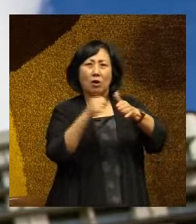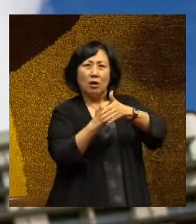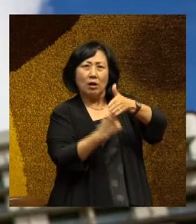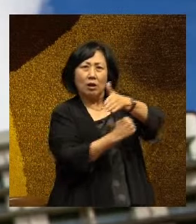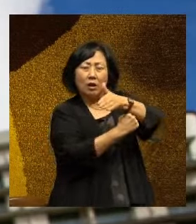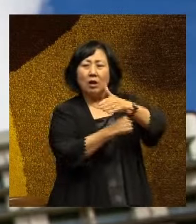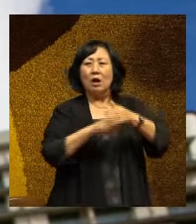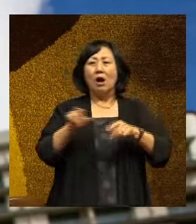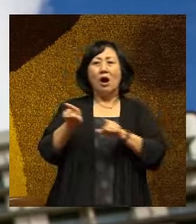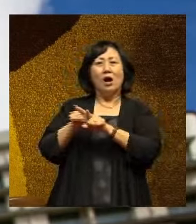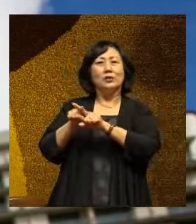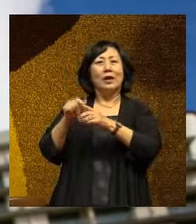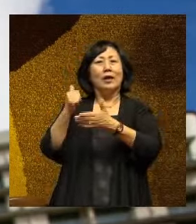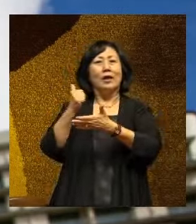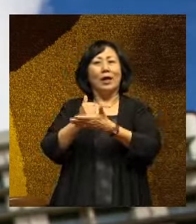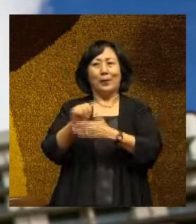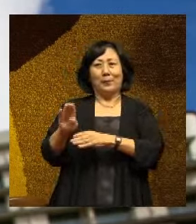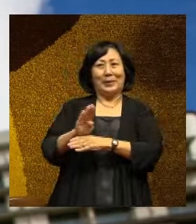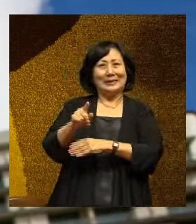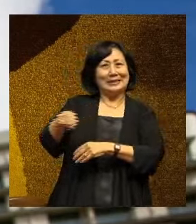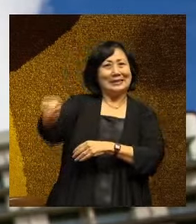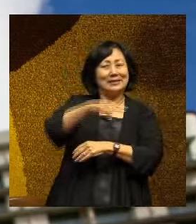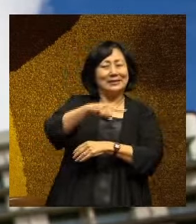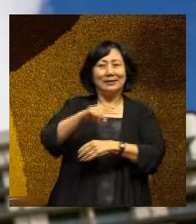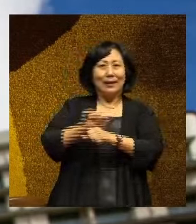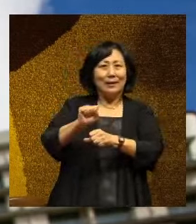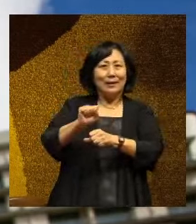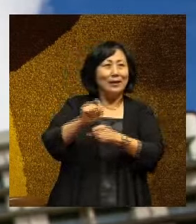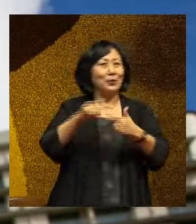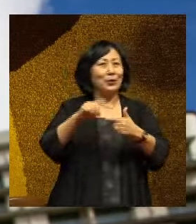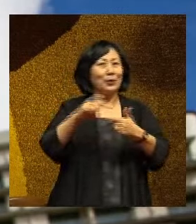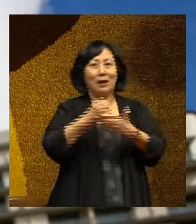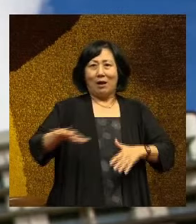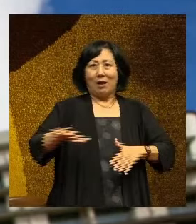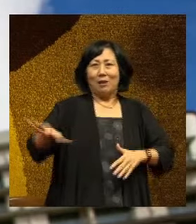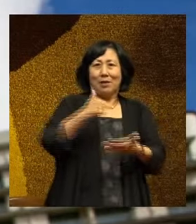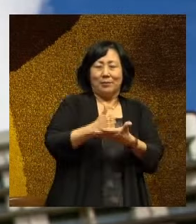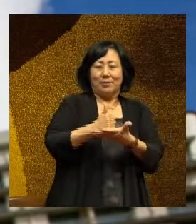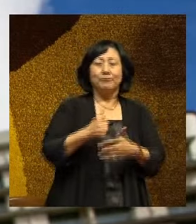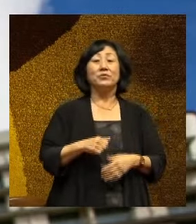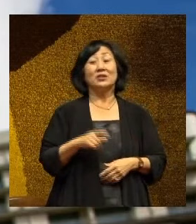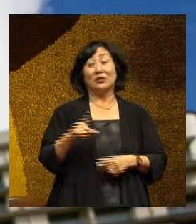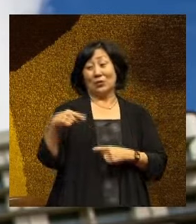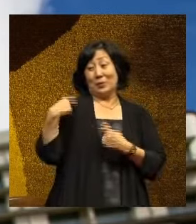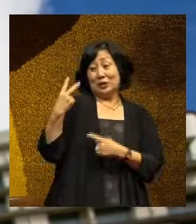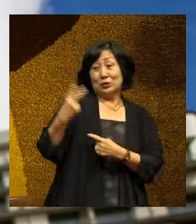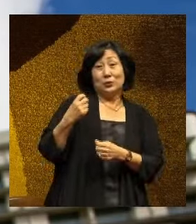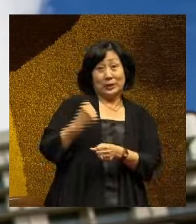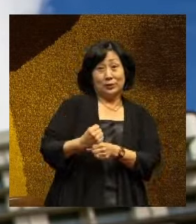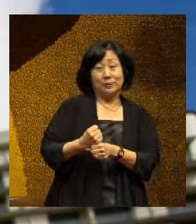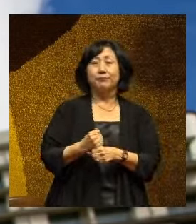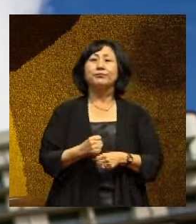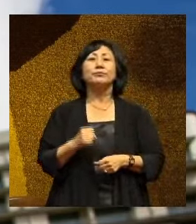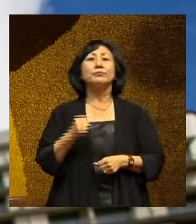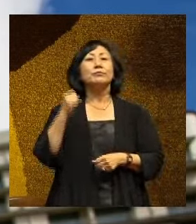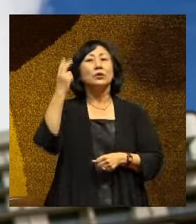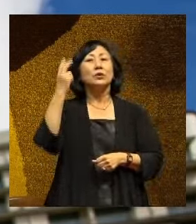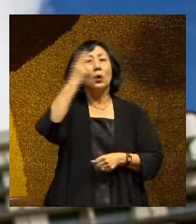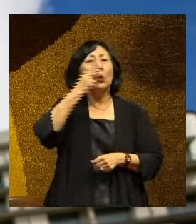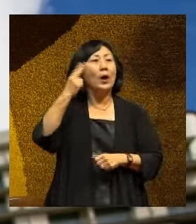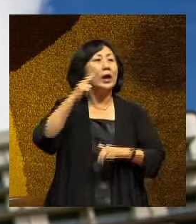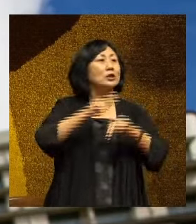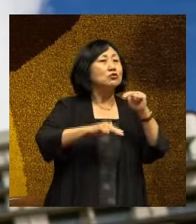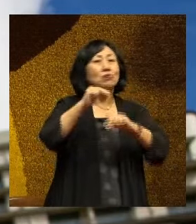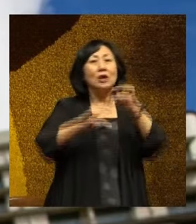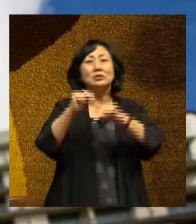arm to business, labor, and the economy. For the last 2 years, Hawaii's construction industry